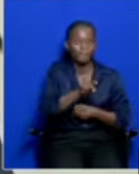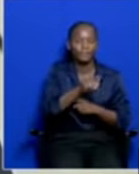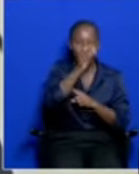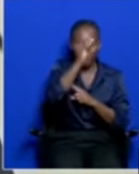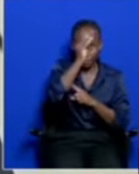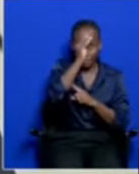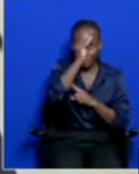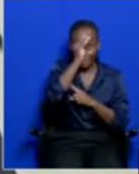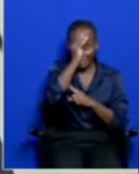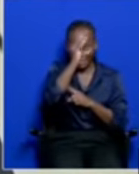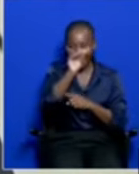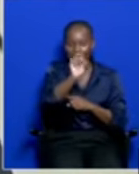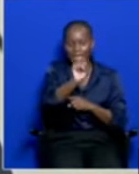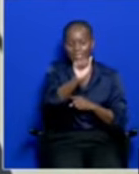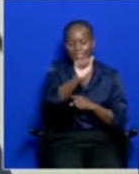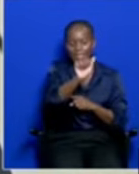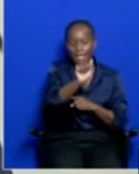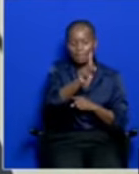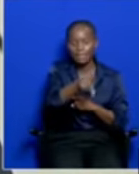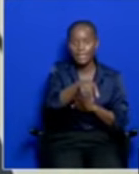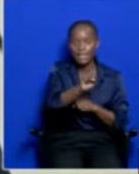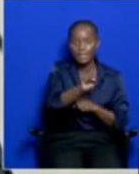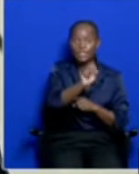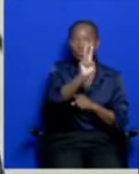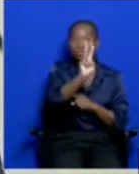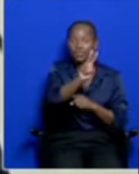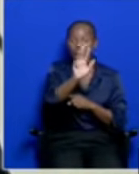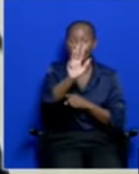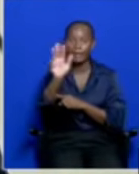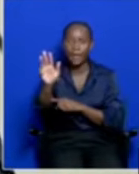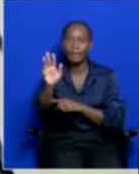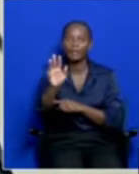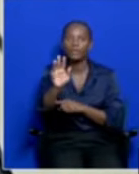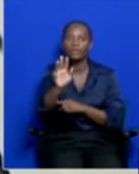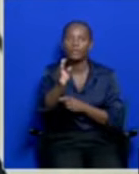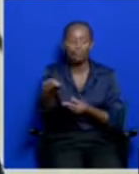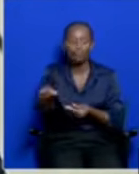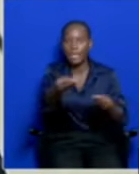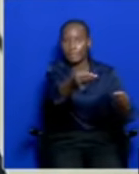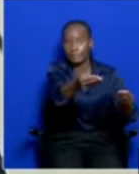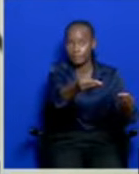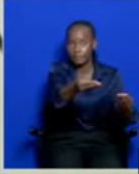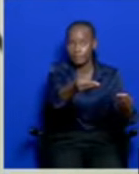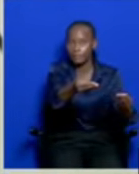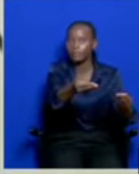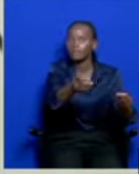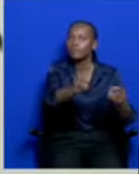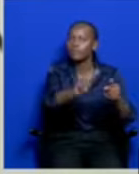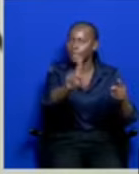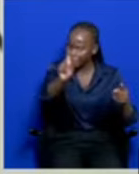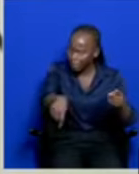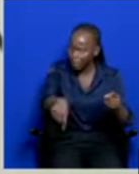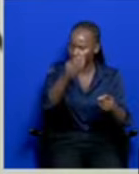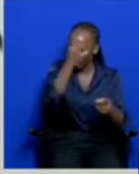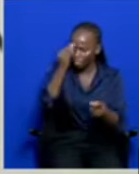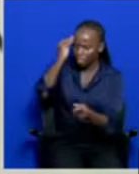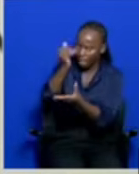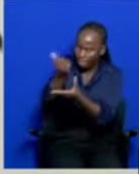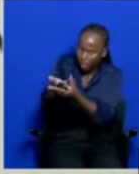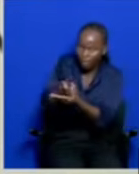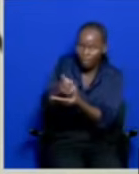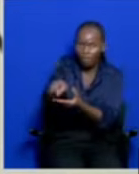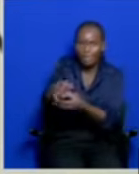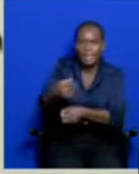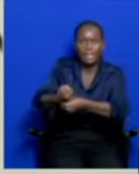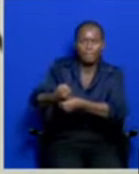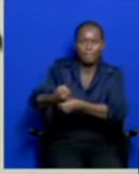noted in the occurrence book. It doesn't result in filling up the 299 and it